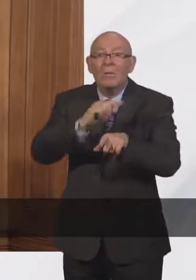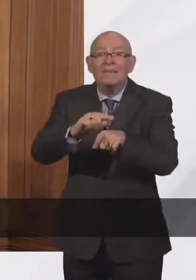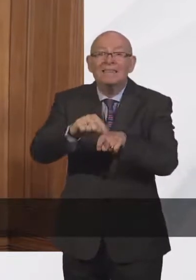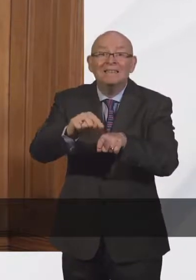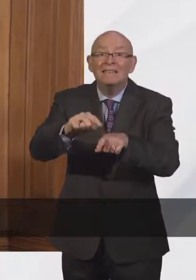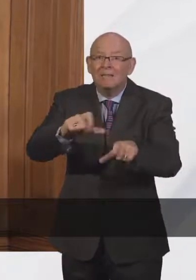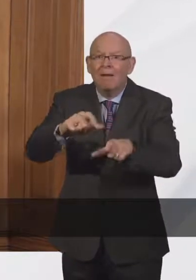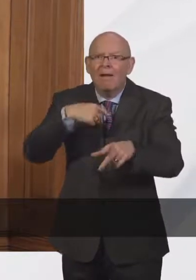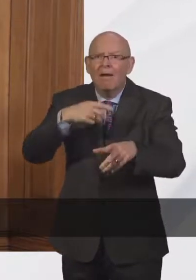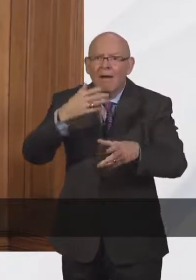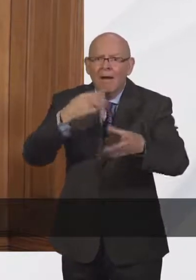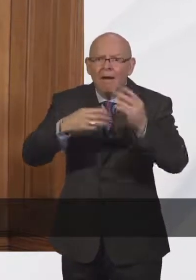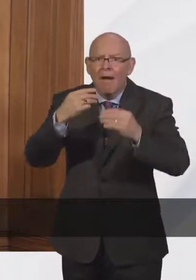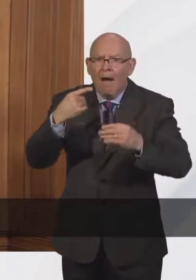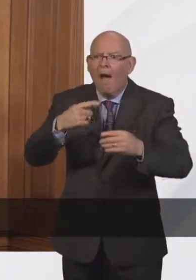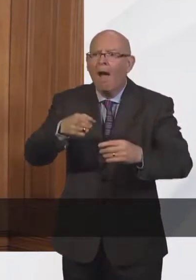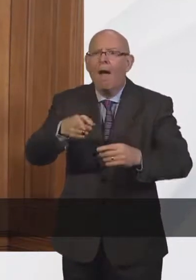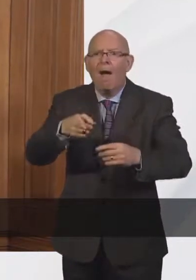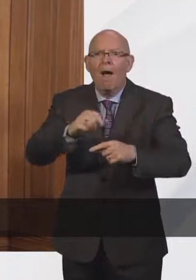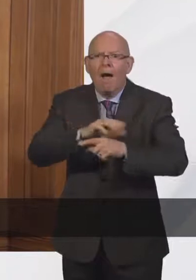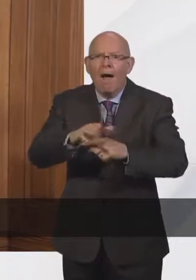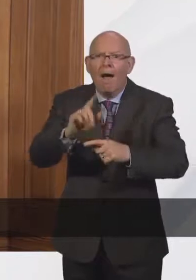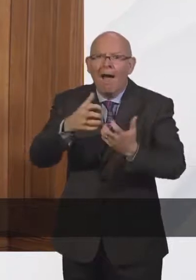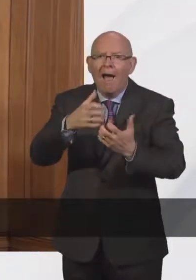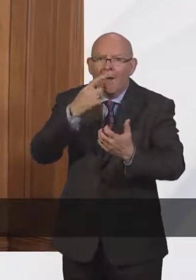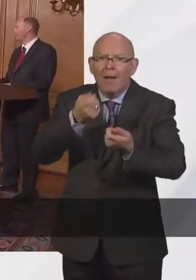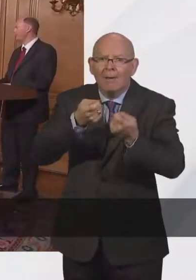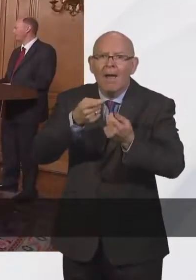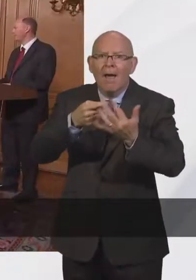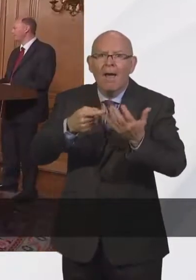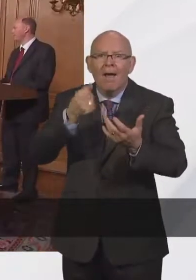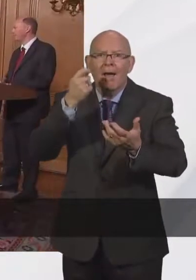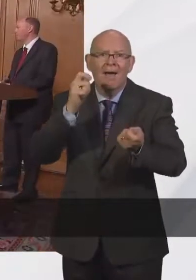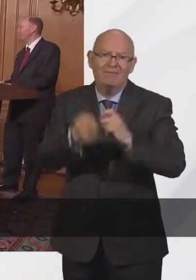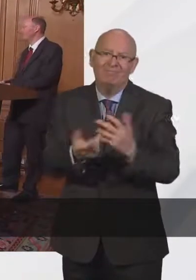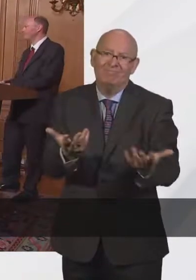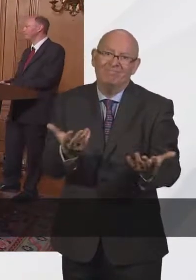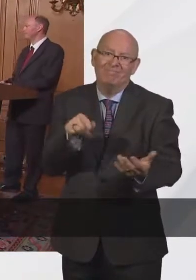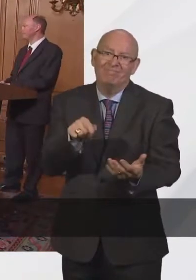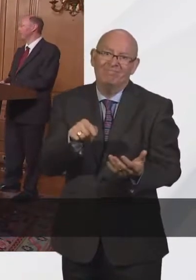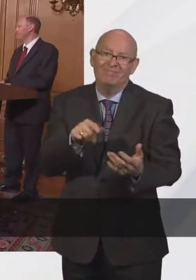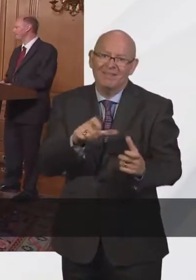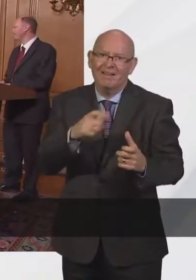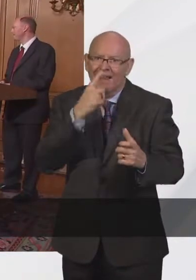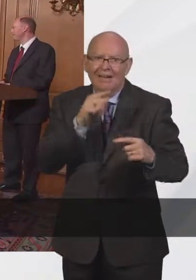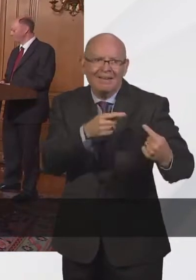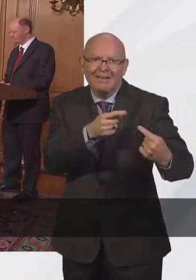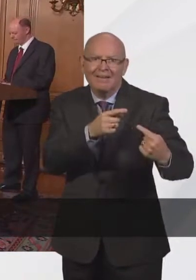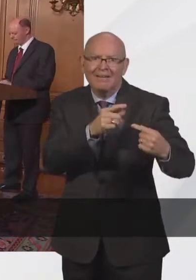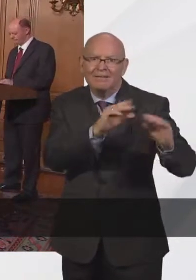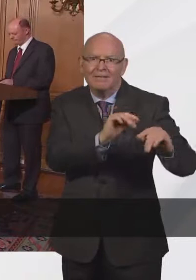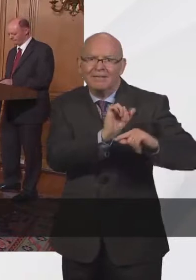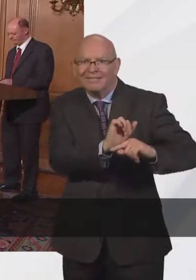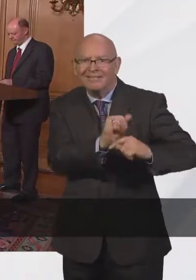long haul, and we really, everybody standing here fully appreciates this is going to be a long haul. Yes, I mean, I think